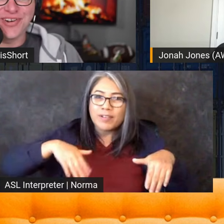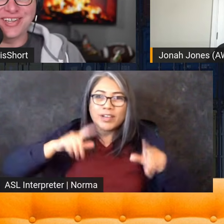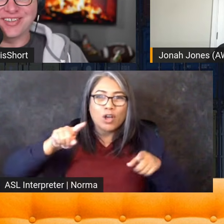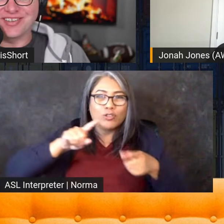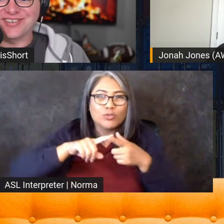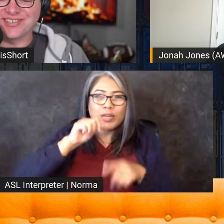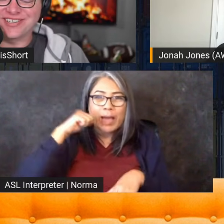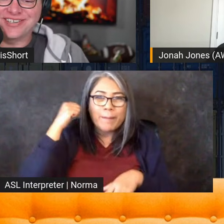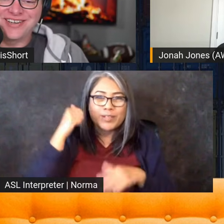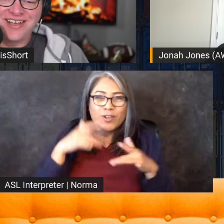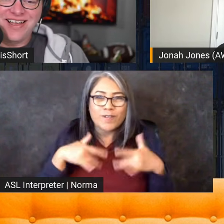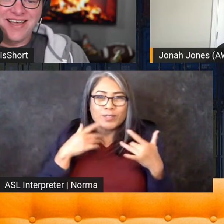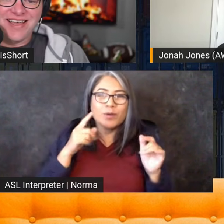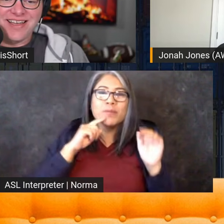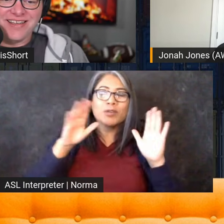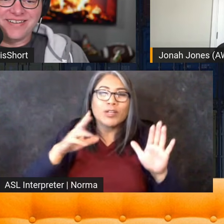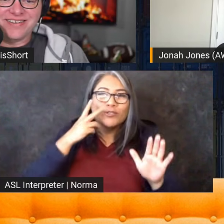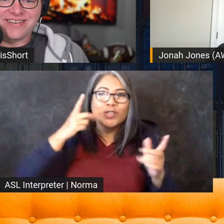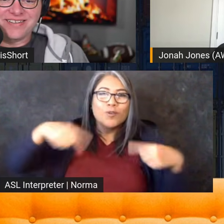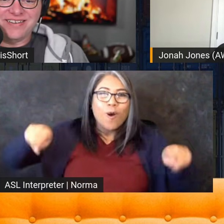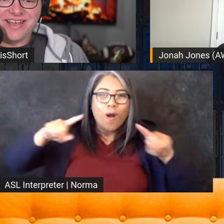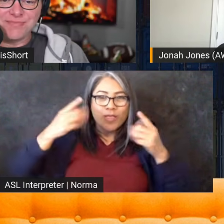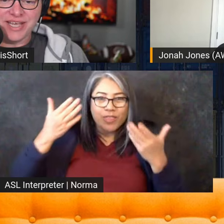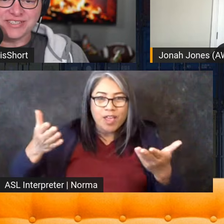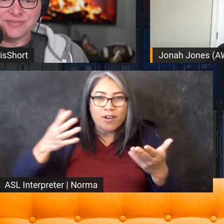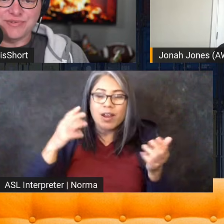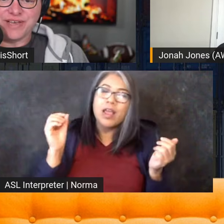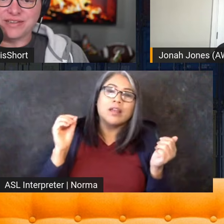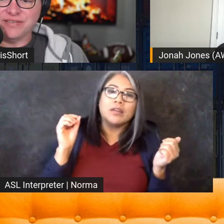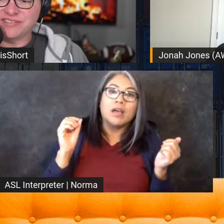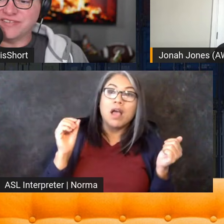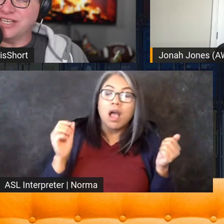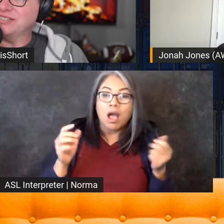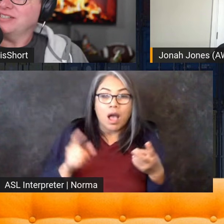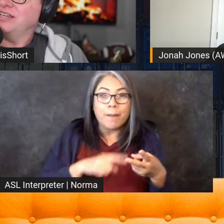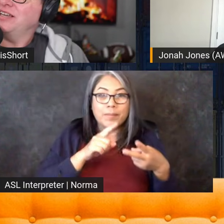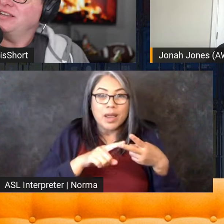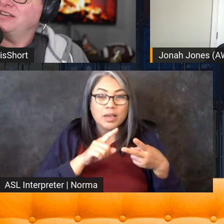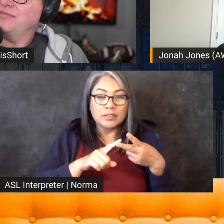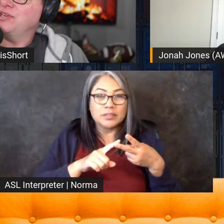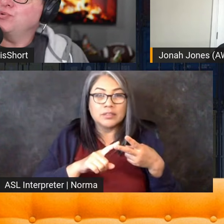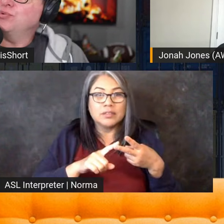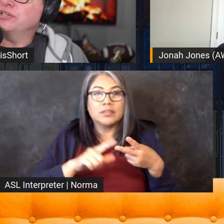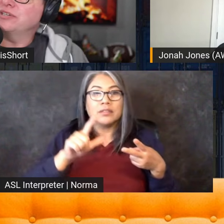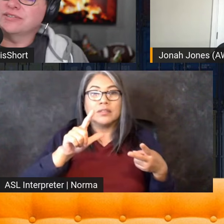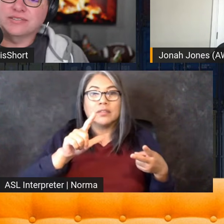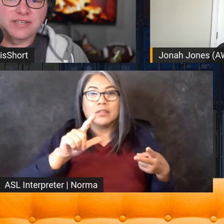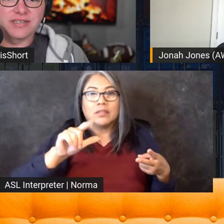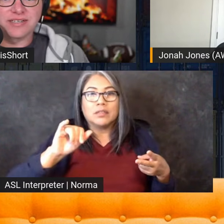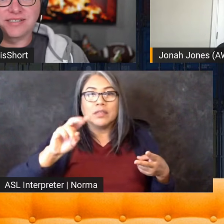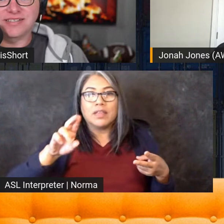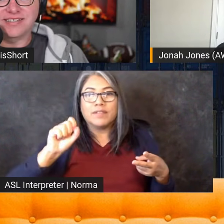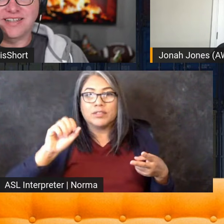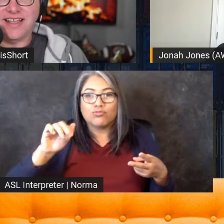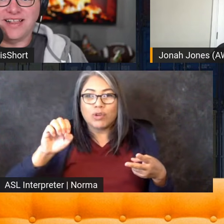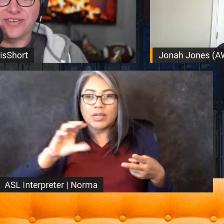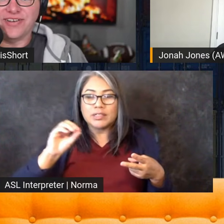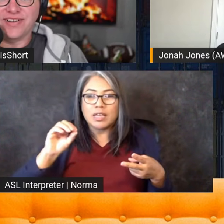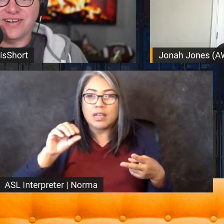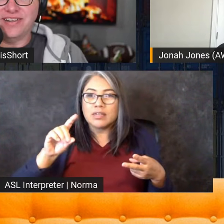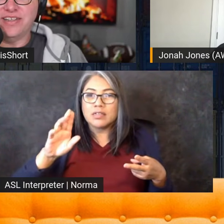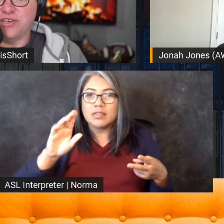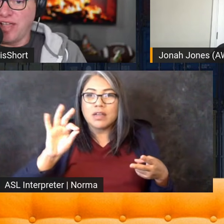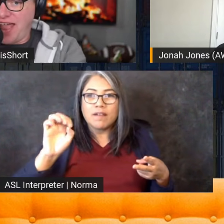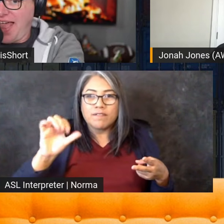So it'll be great to see you all there. And up next, we've got Liz Rice and Duffy Cooley. Yeah. Can